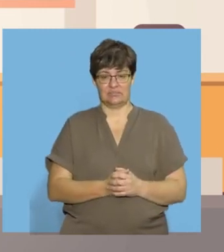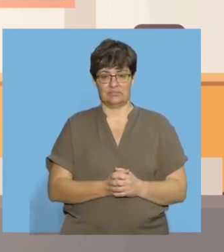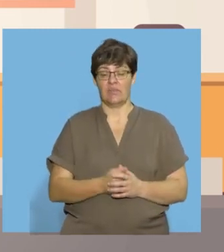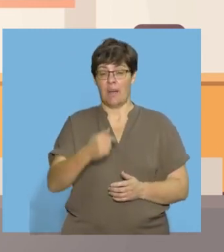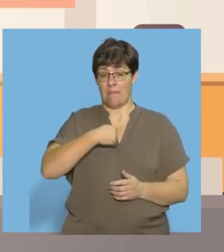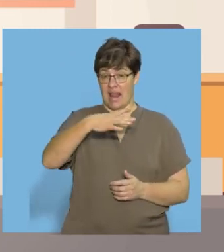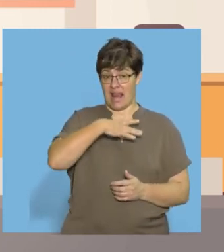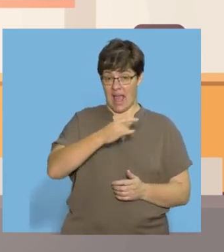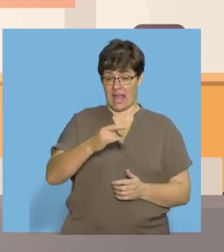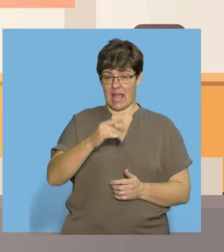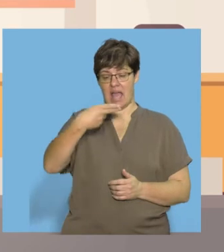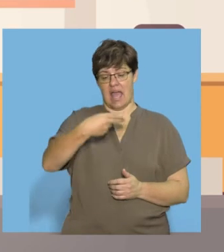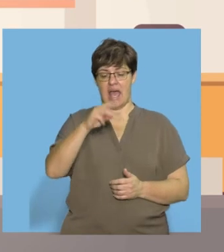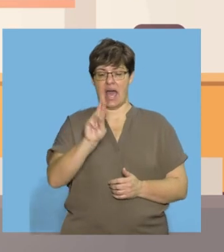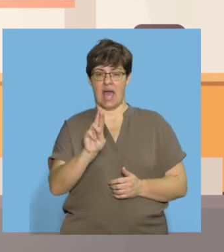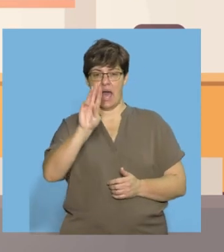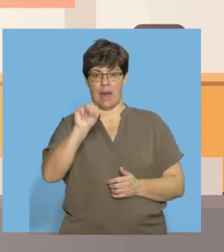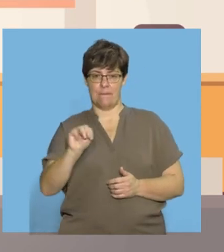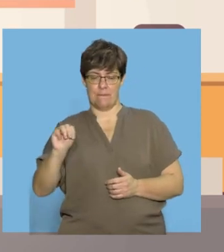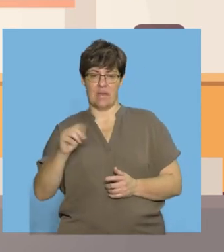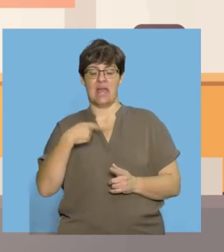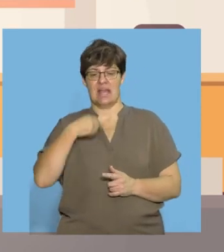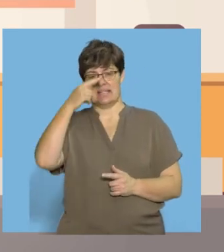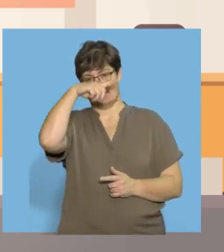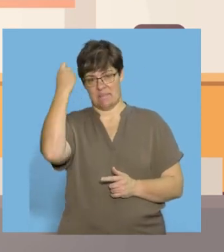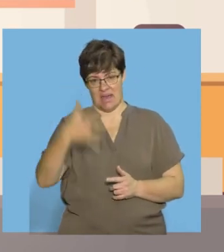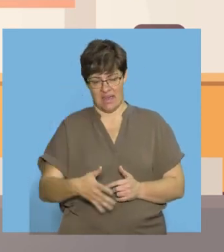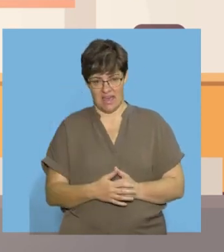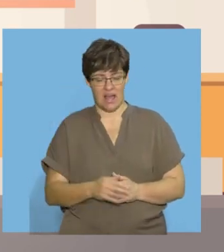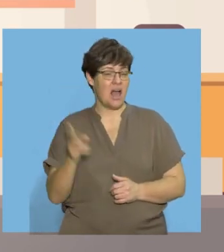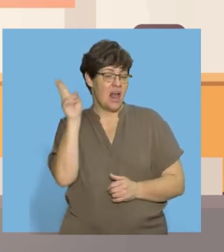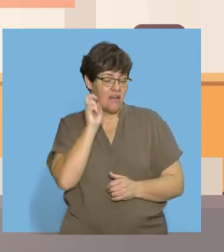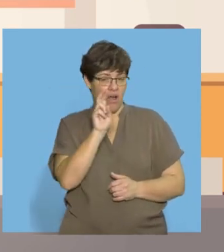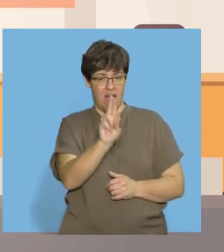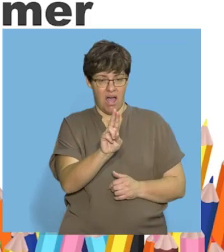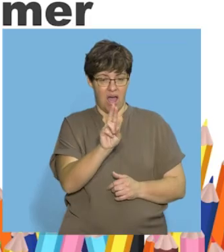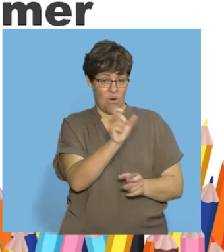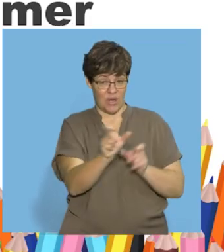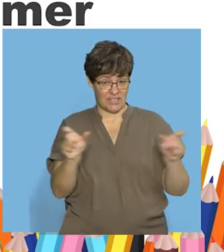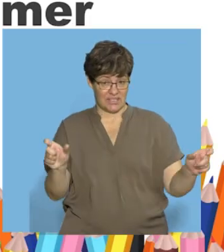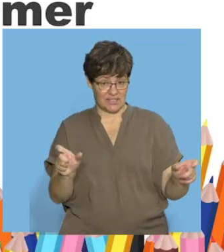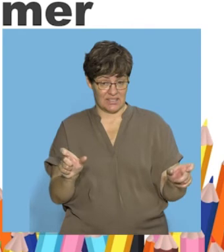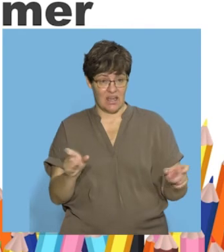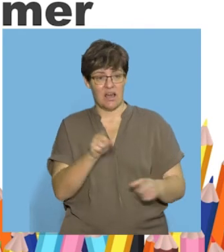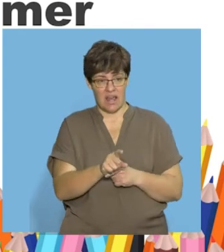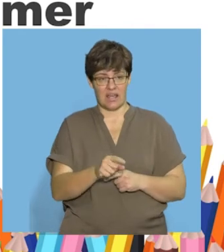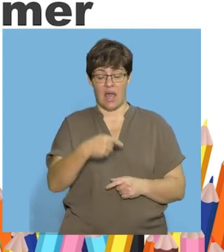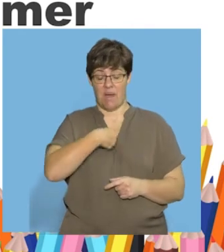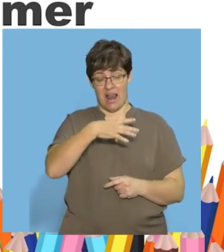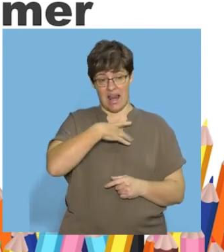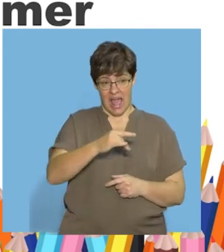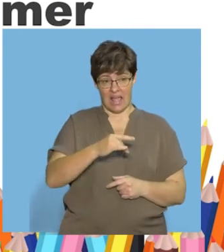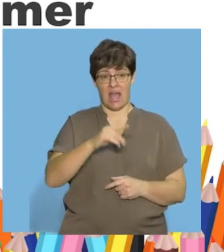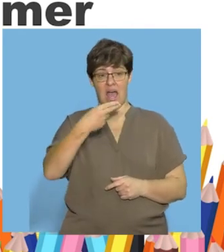to hum in sound. Summer. Listen for the a words. What are they? I like to hum